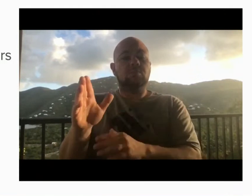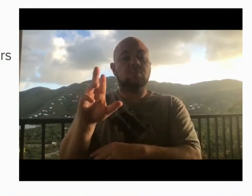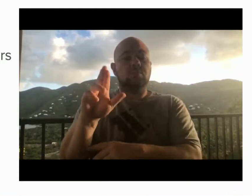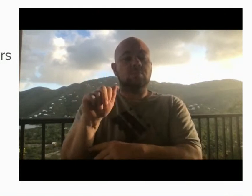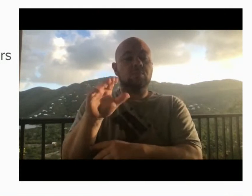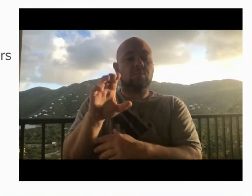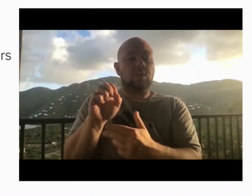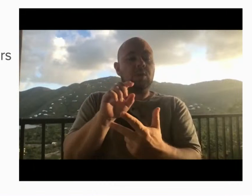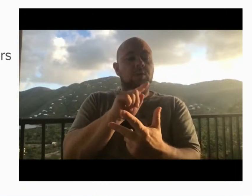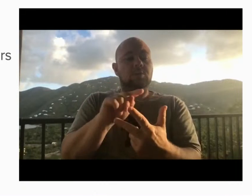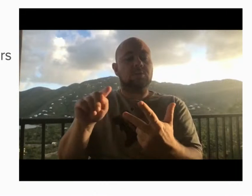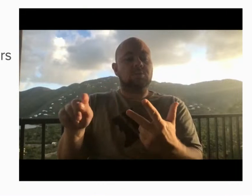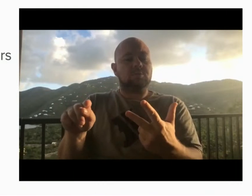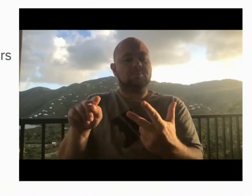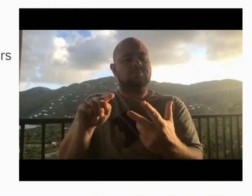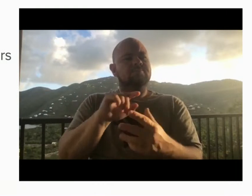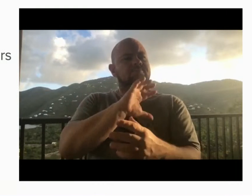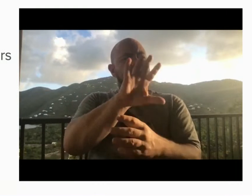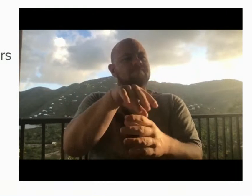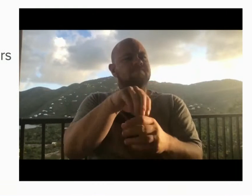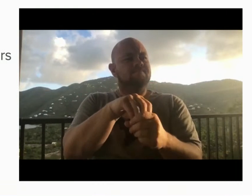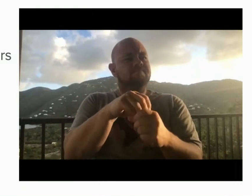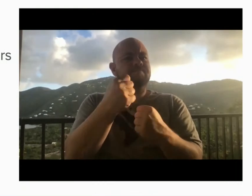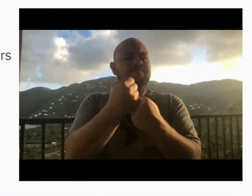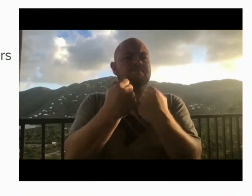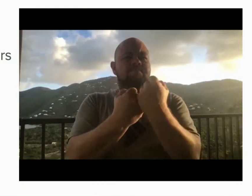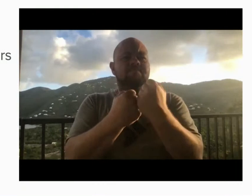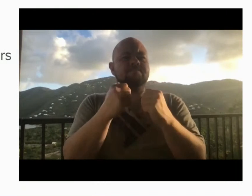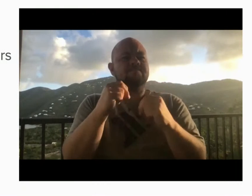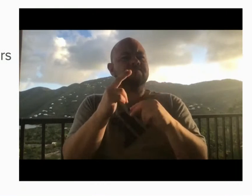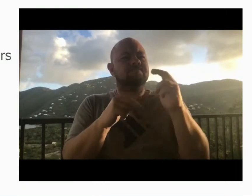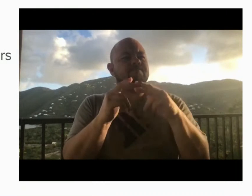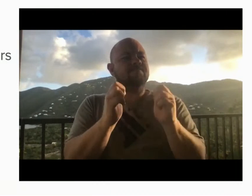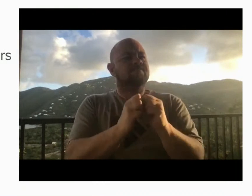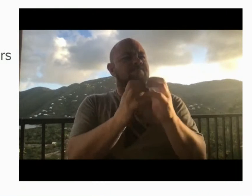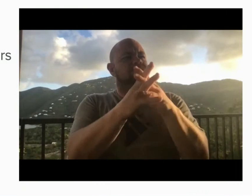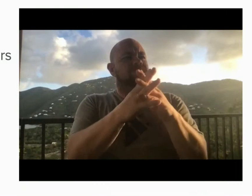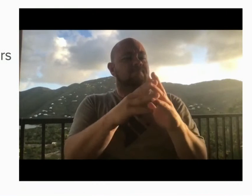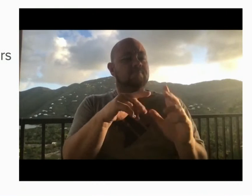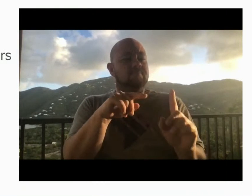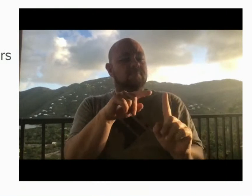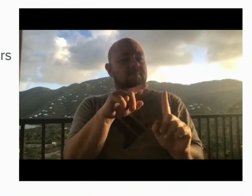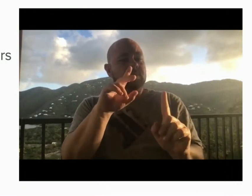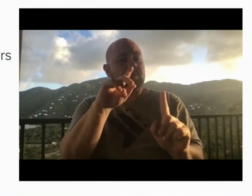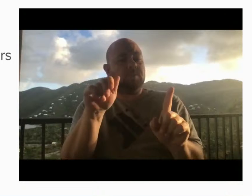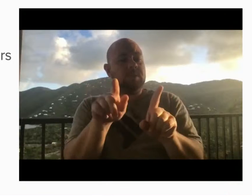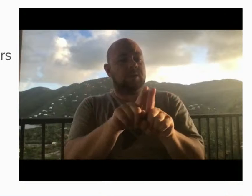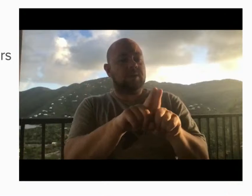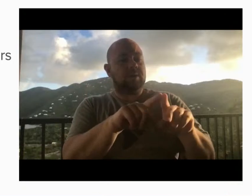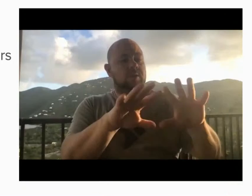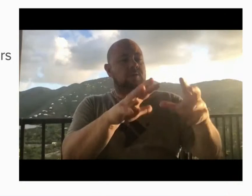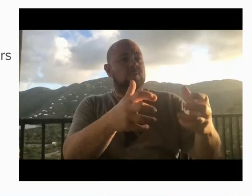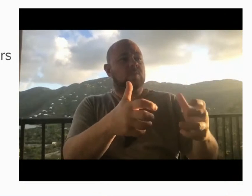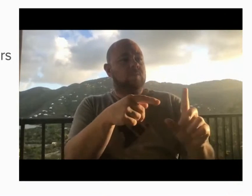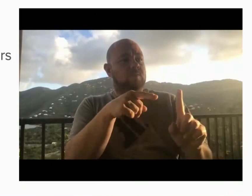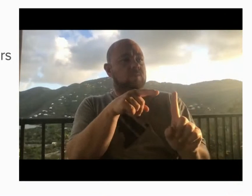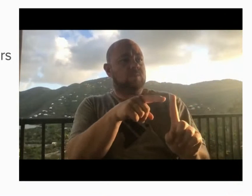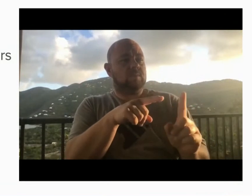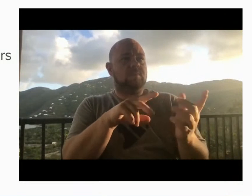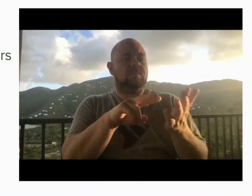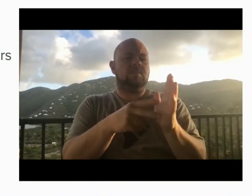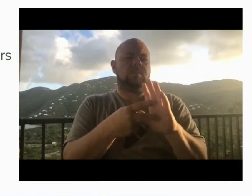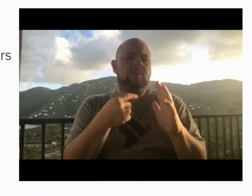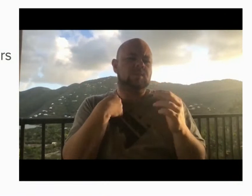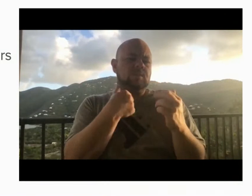groups, be it race, gender, sexuality. All of these build a disability world